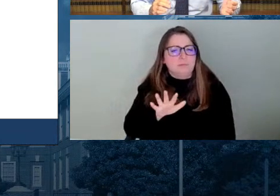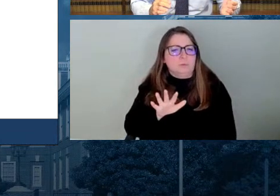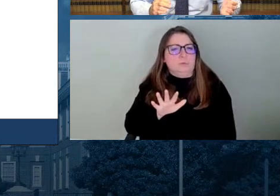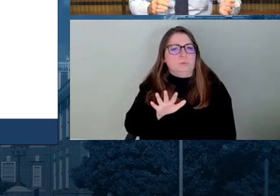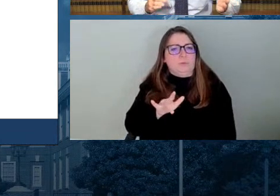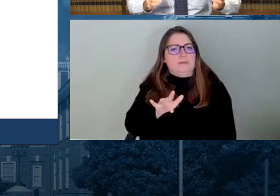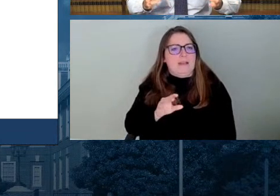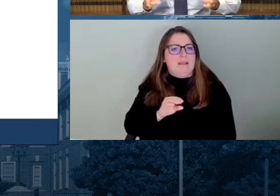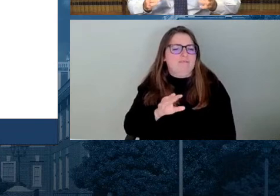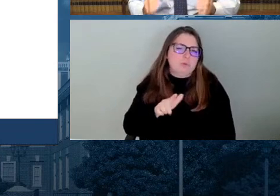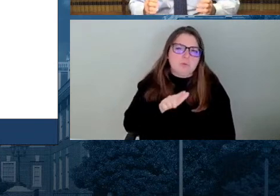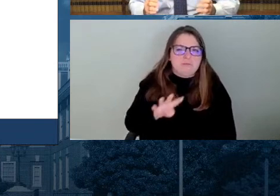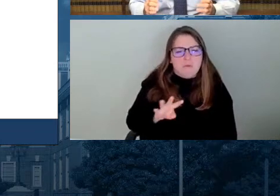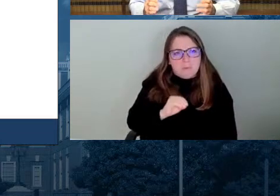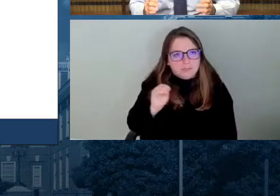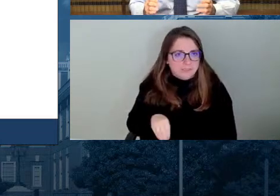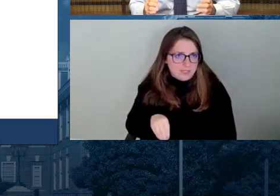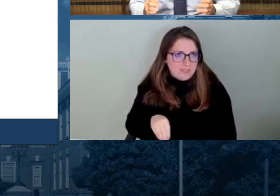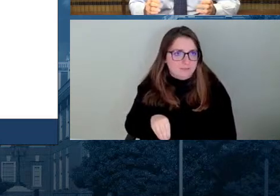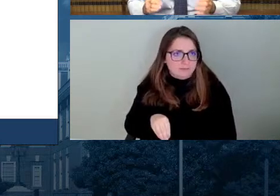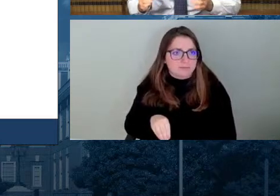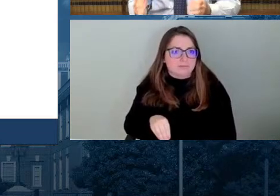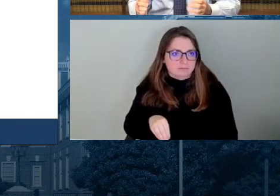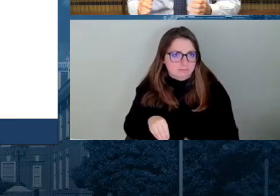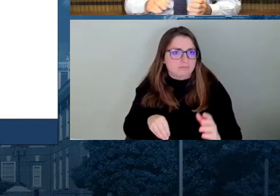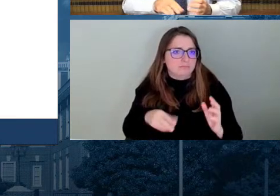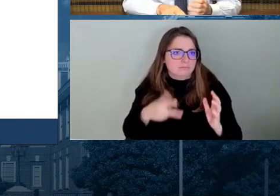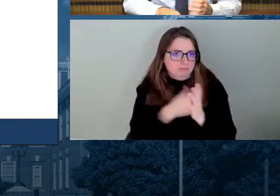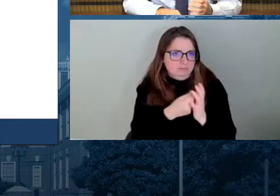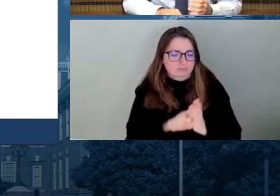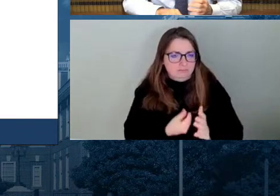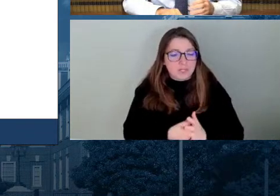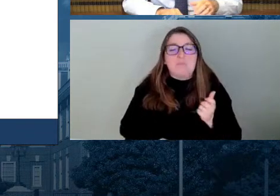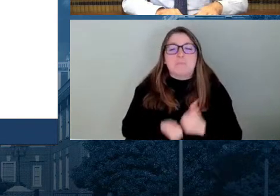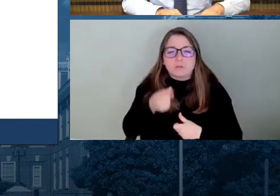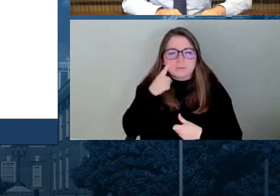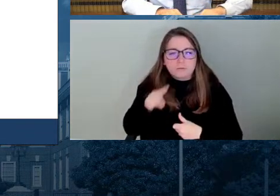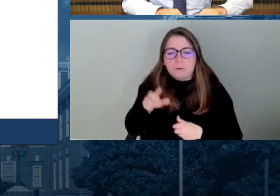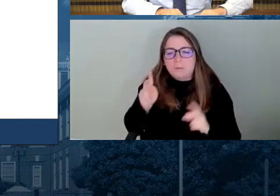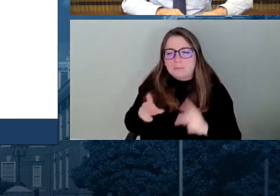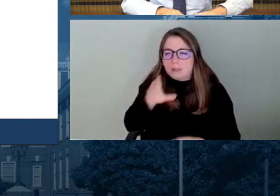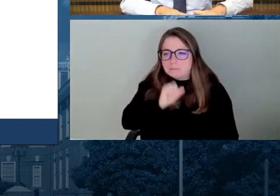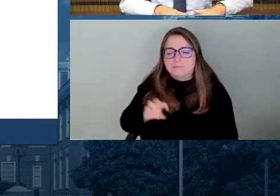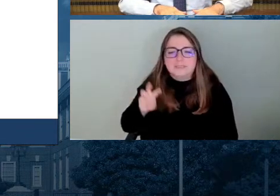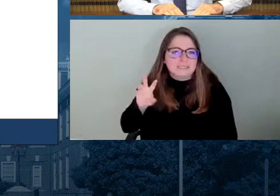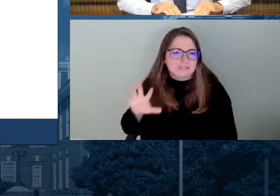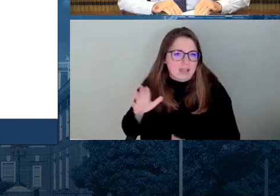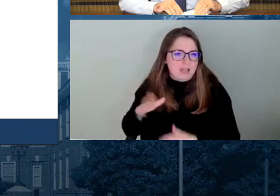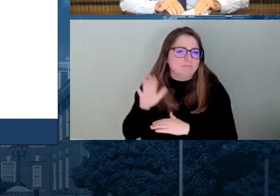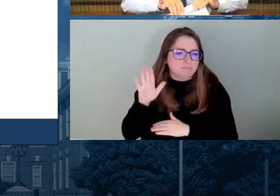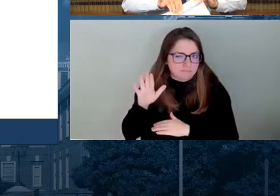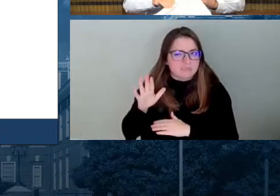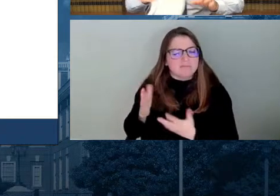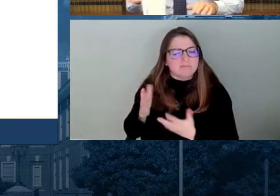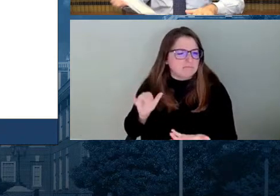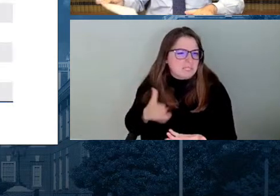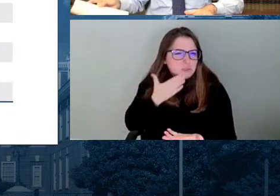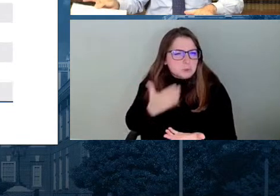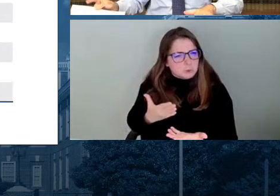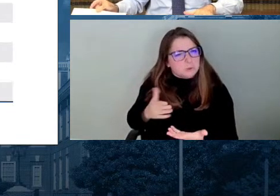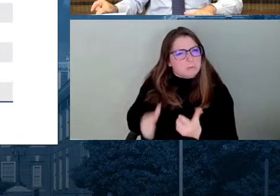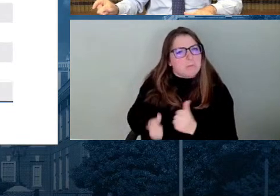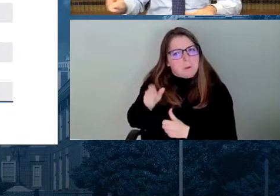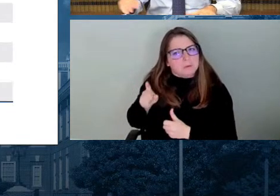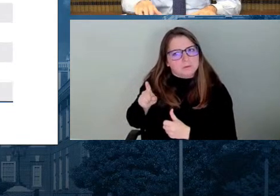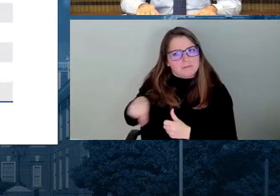of that is for Delawareans 65 and older. So that's a good thing because there most at risk. And we'll see those numbers next.